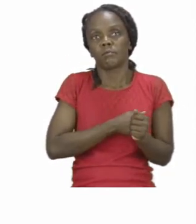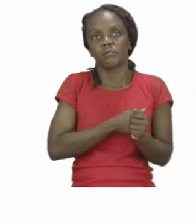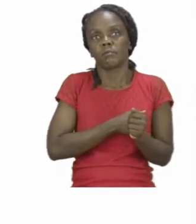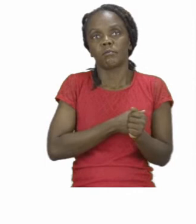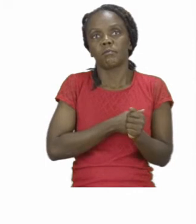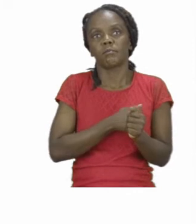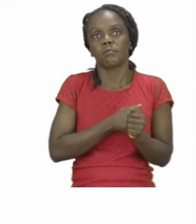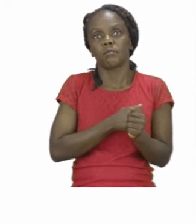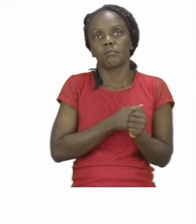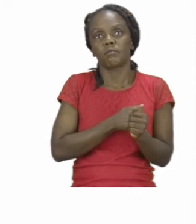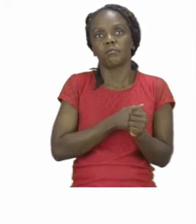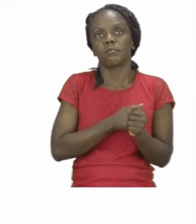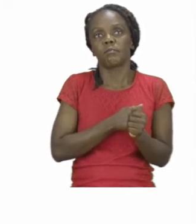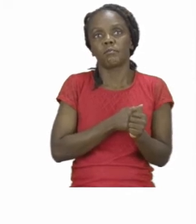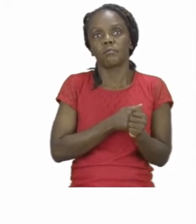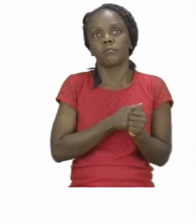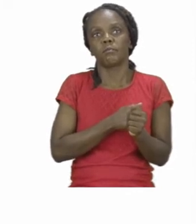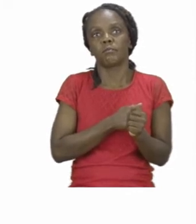Mother.